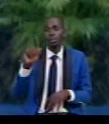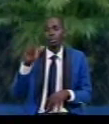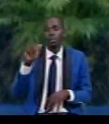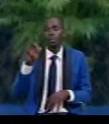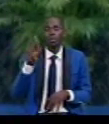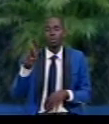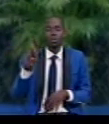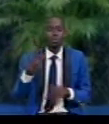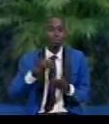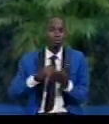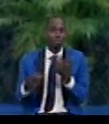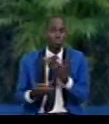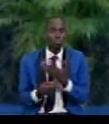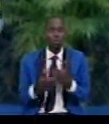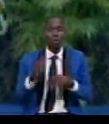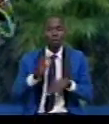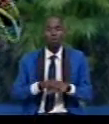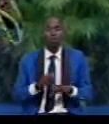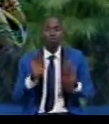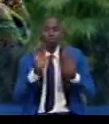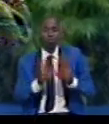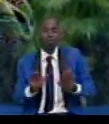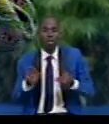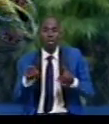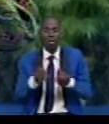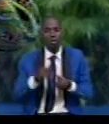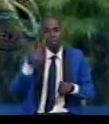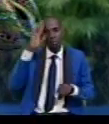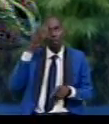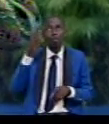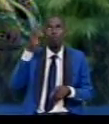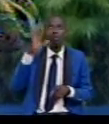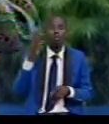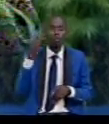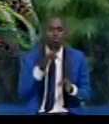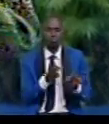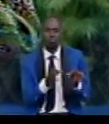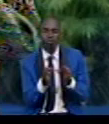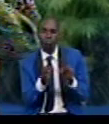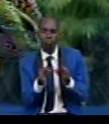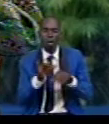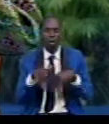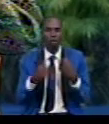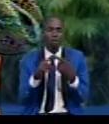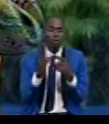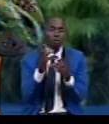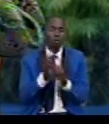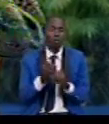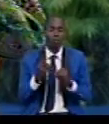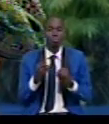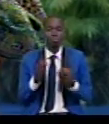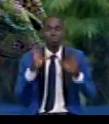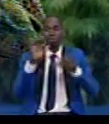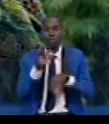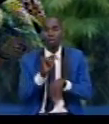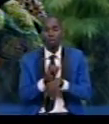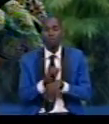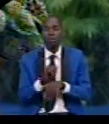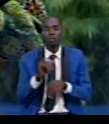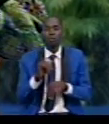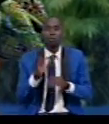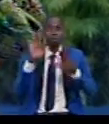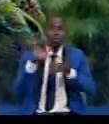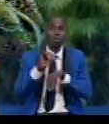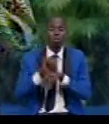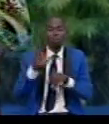was analyzing how we can get our miracles, he got to Isaiah. As he was talking on